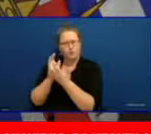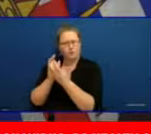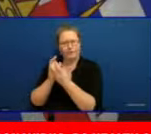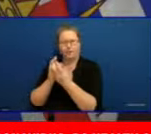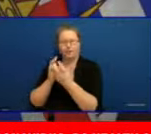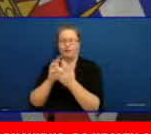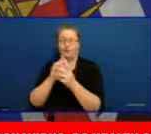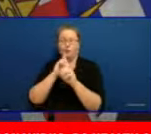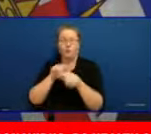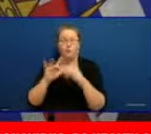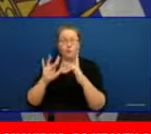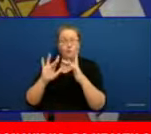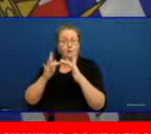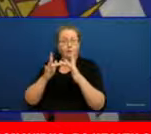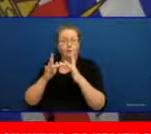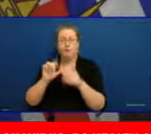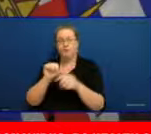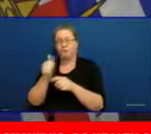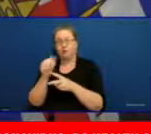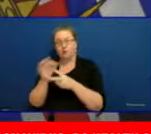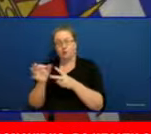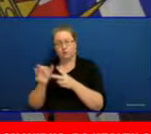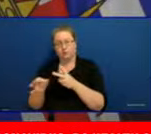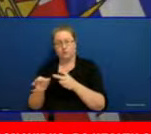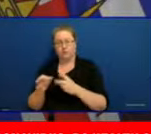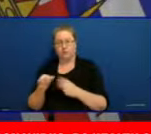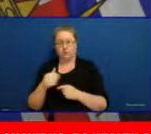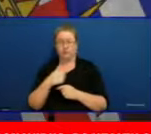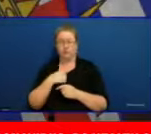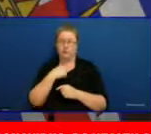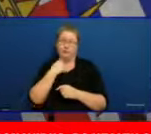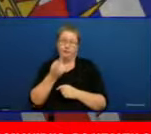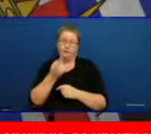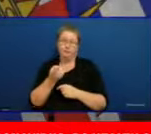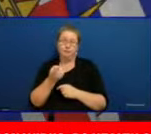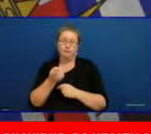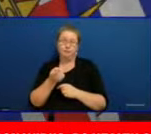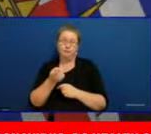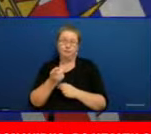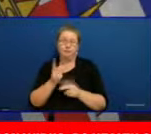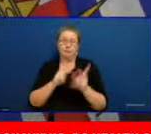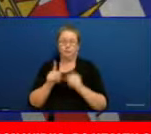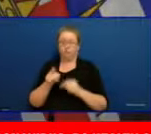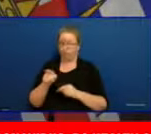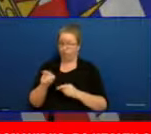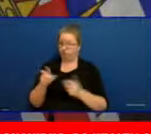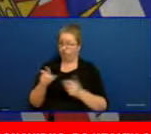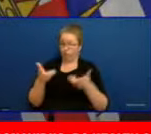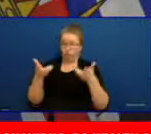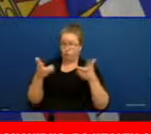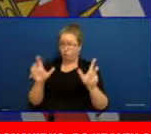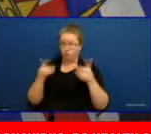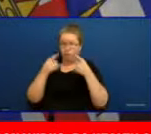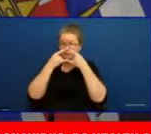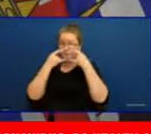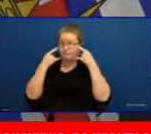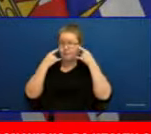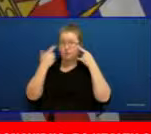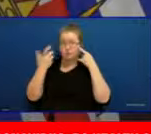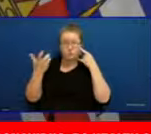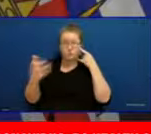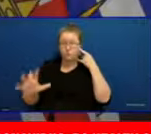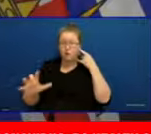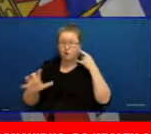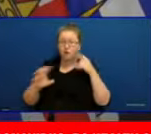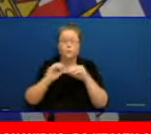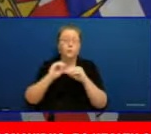by allowing them to order online, by giving them other options. And I will say that to people. If you do not want to wear a mask,